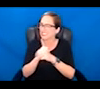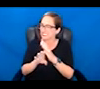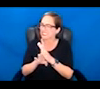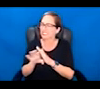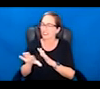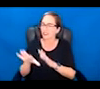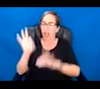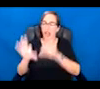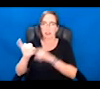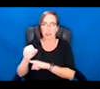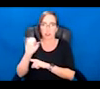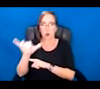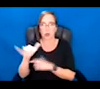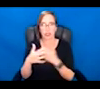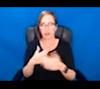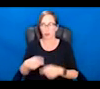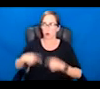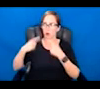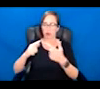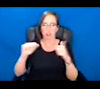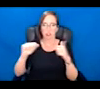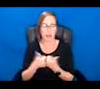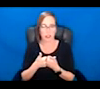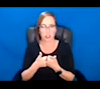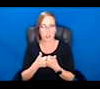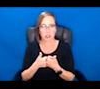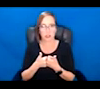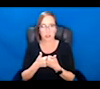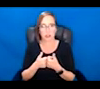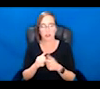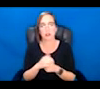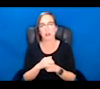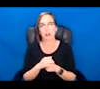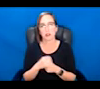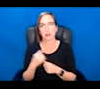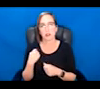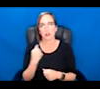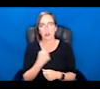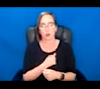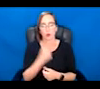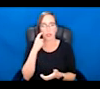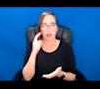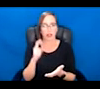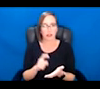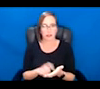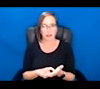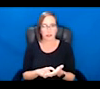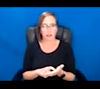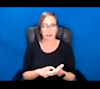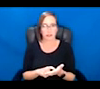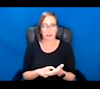amidst the challenges. But we recognize that, and particularly I'm appreciative of the Green Building